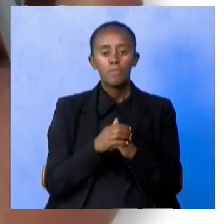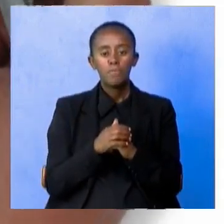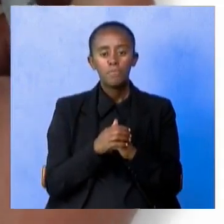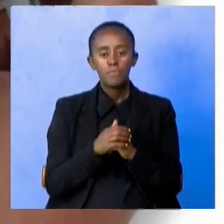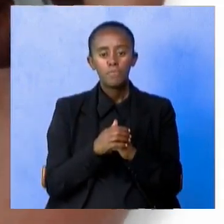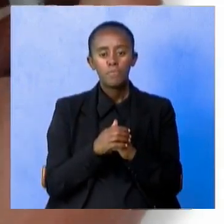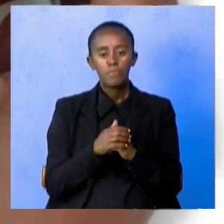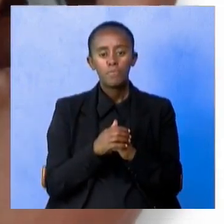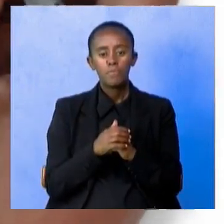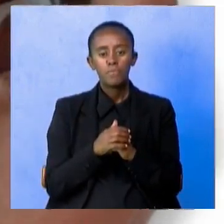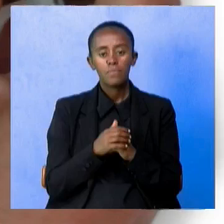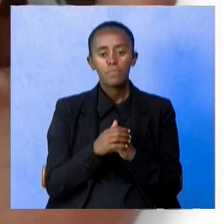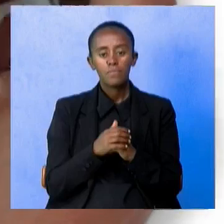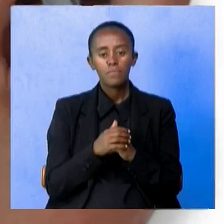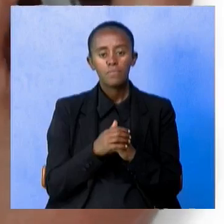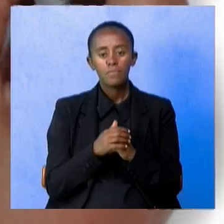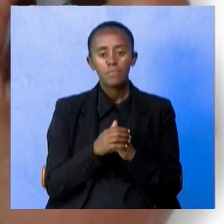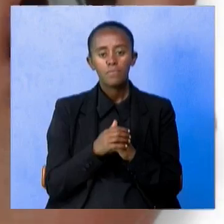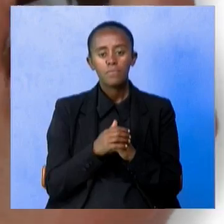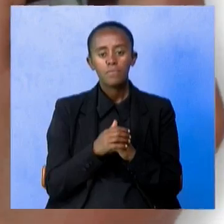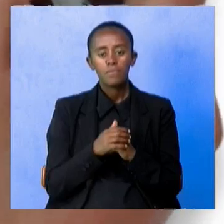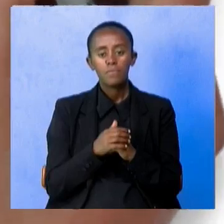We also have